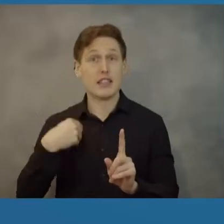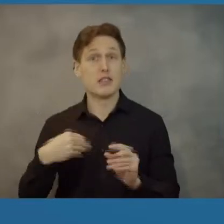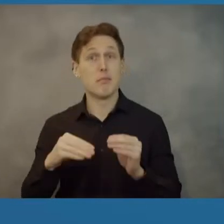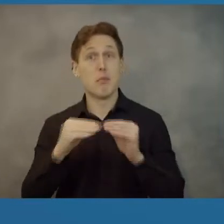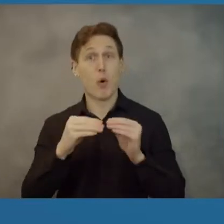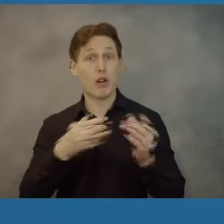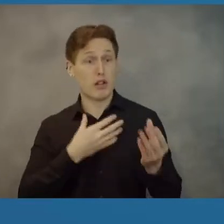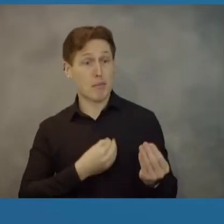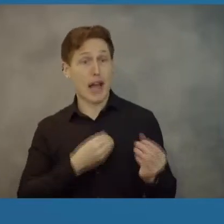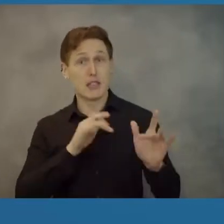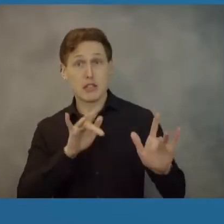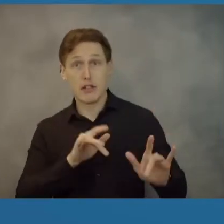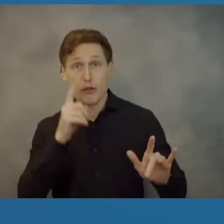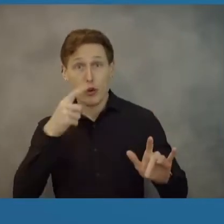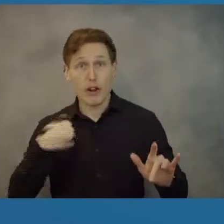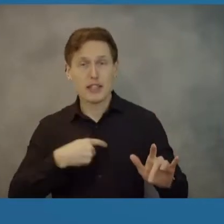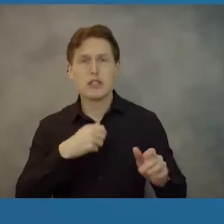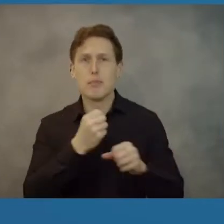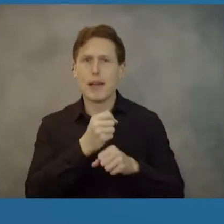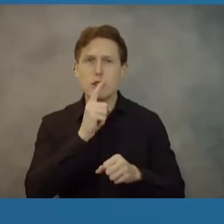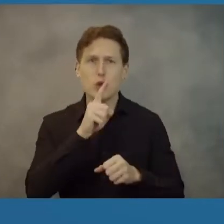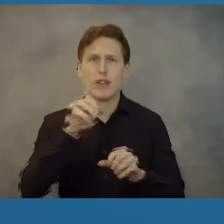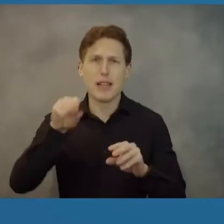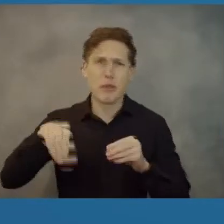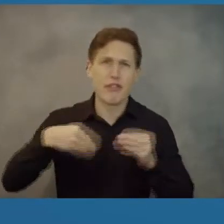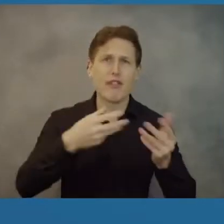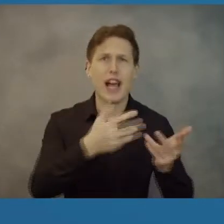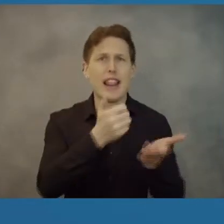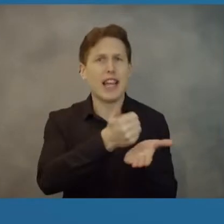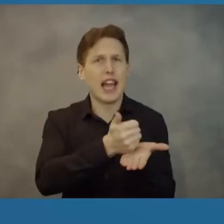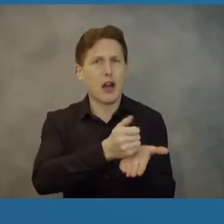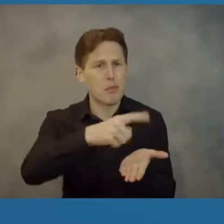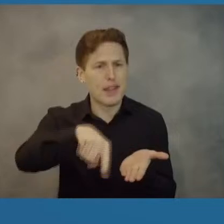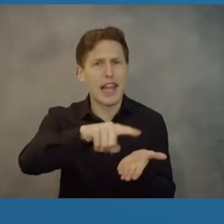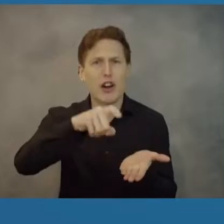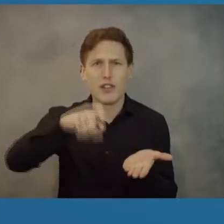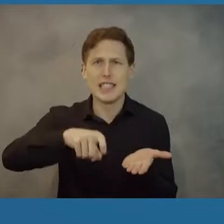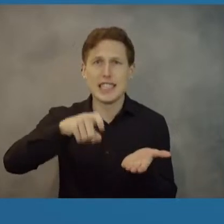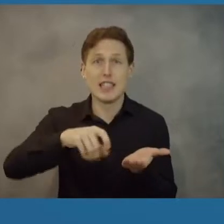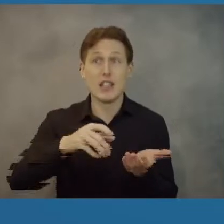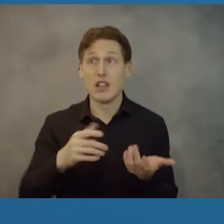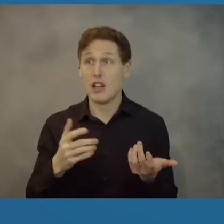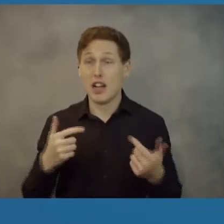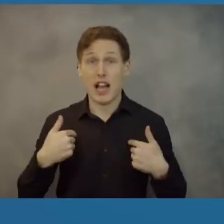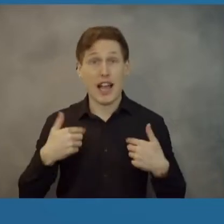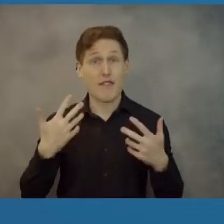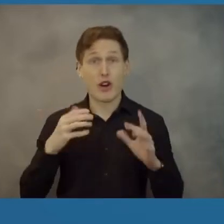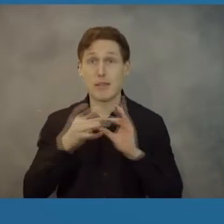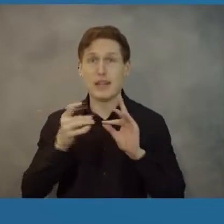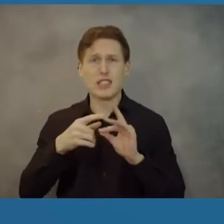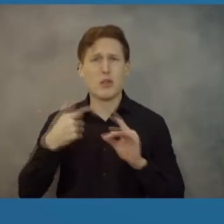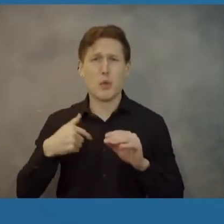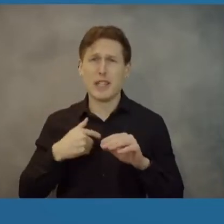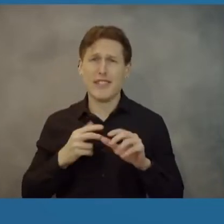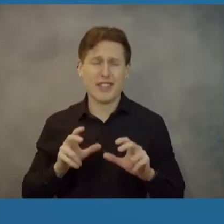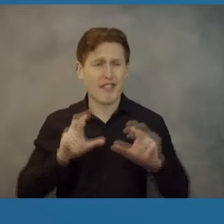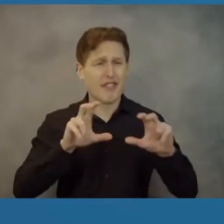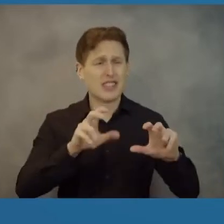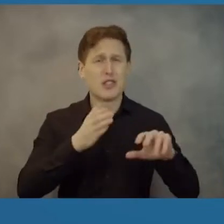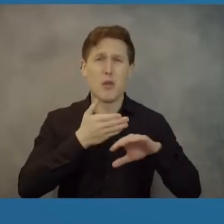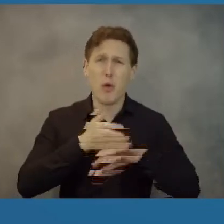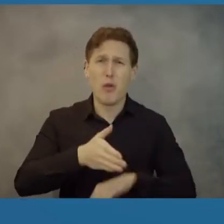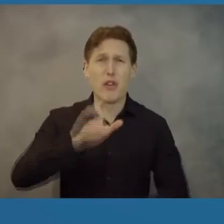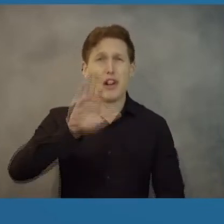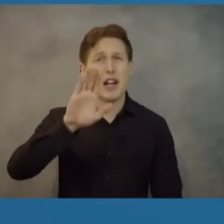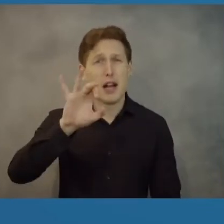get the help they need. As mentioned, we've invested well over $1 billion over the last few years to prepare for this time, that we have